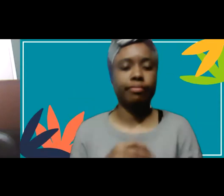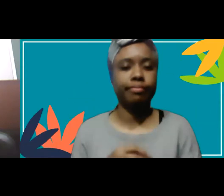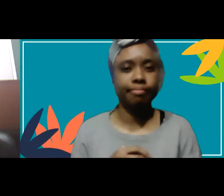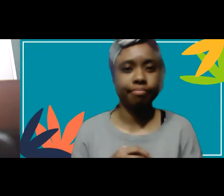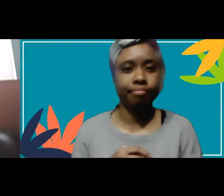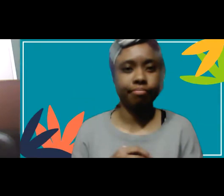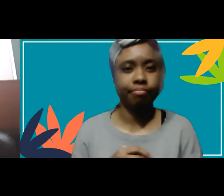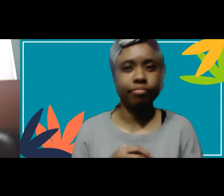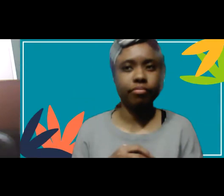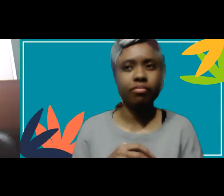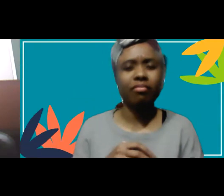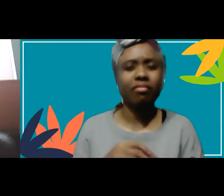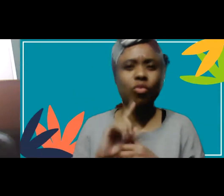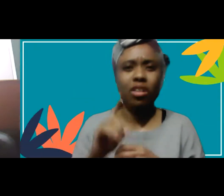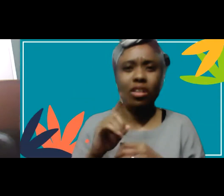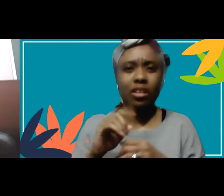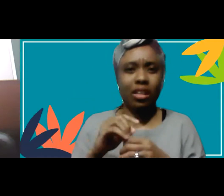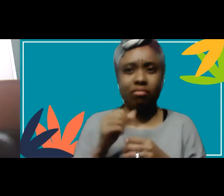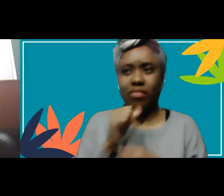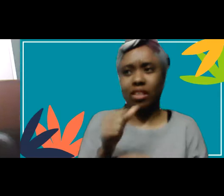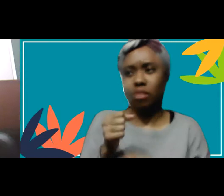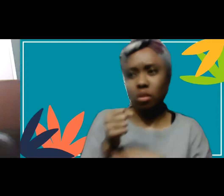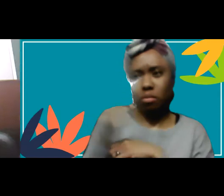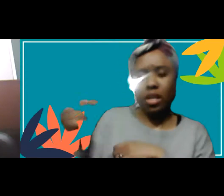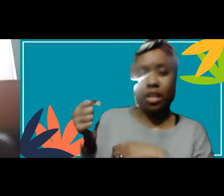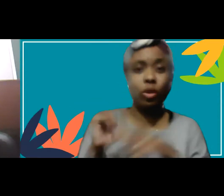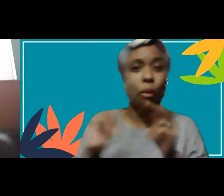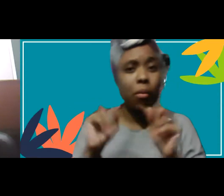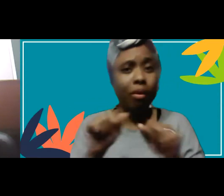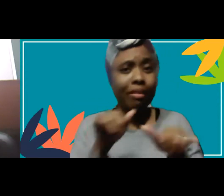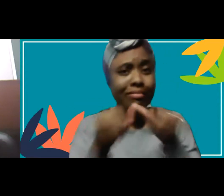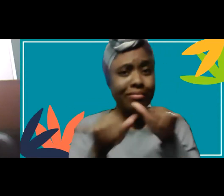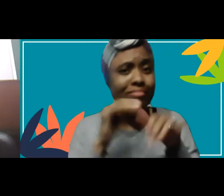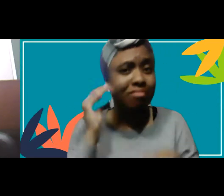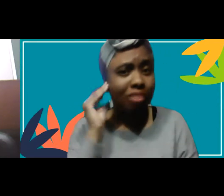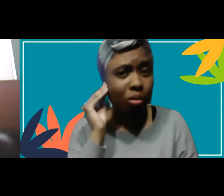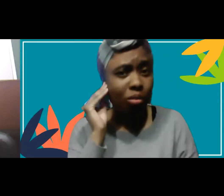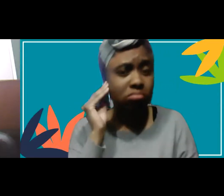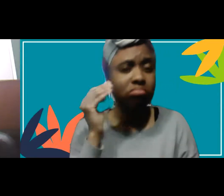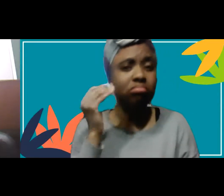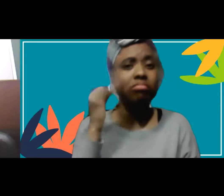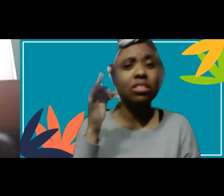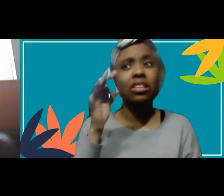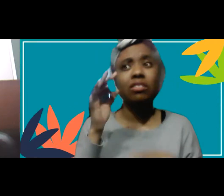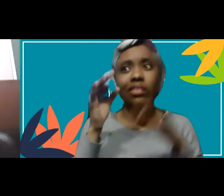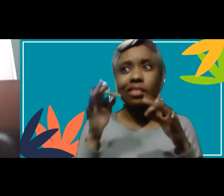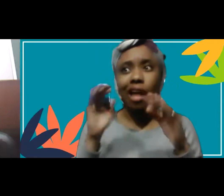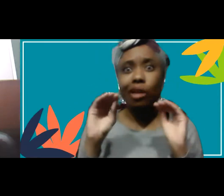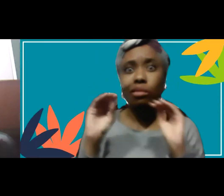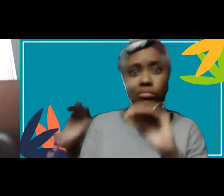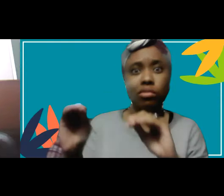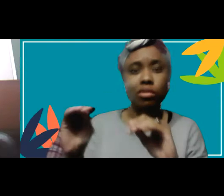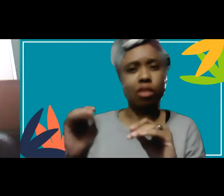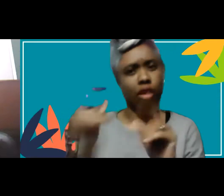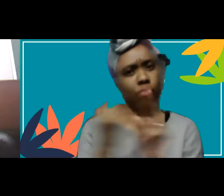of anti-displacement, to make sure that, one, people can stay in their homes, and also that if they do decide to move, that there is